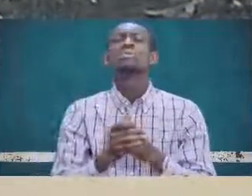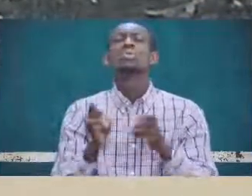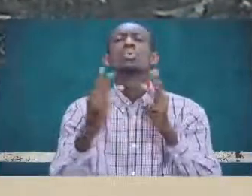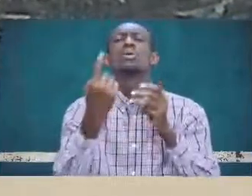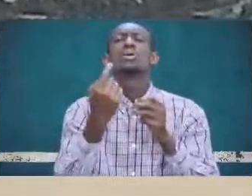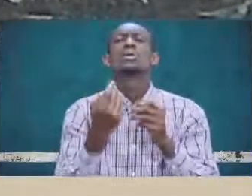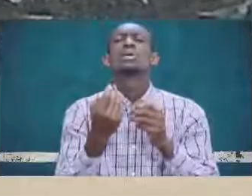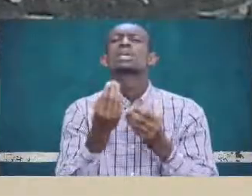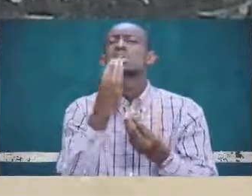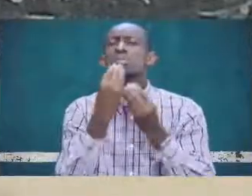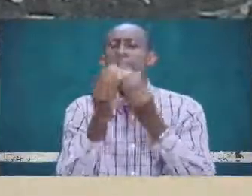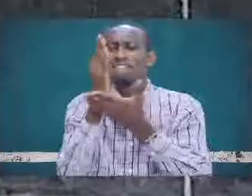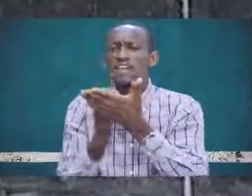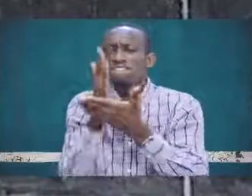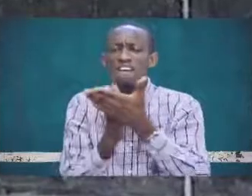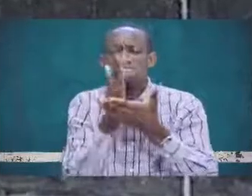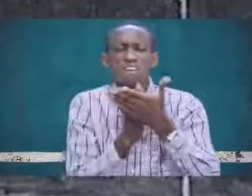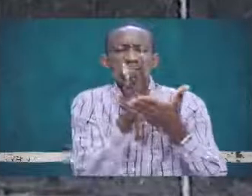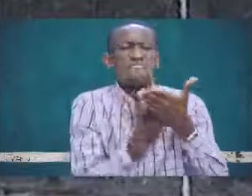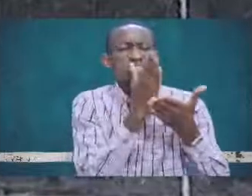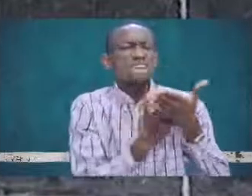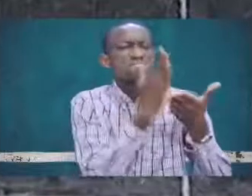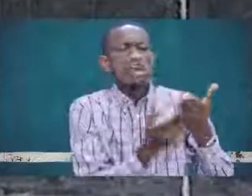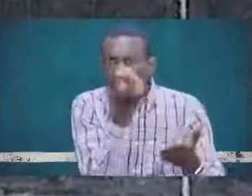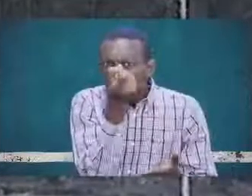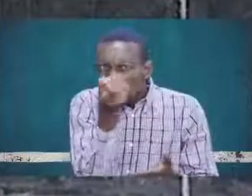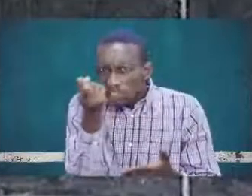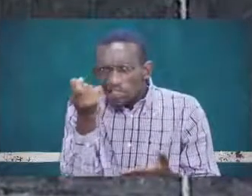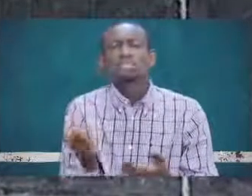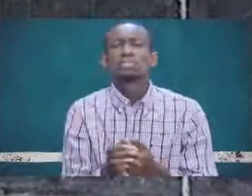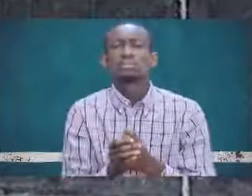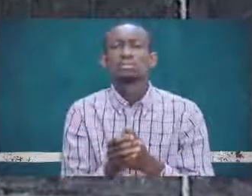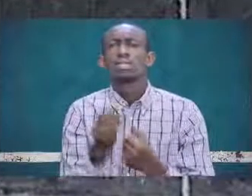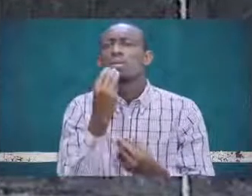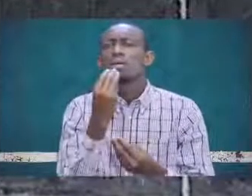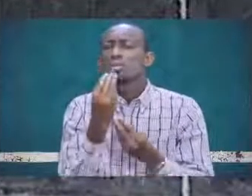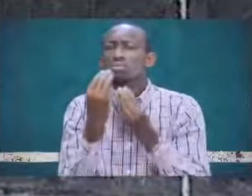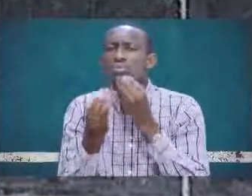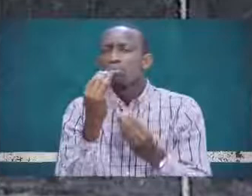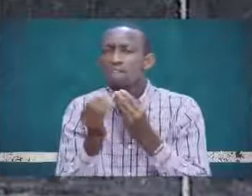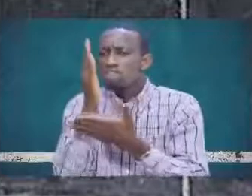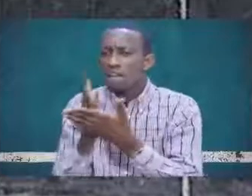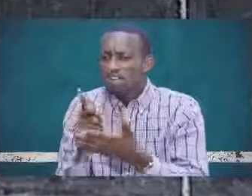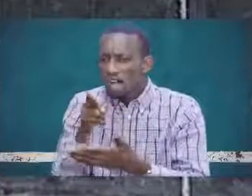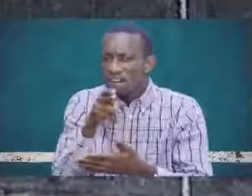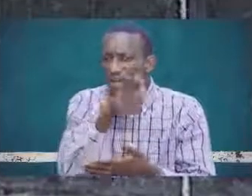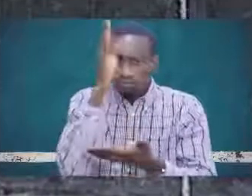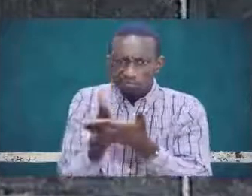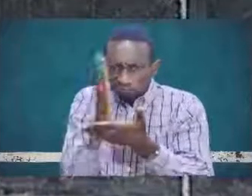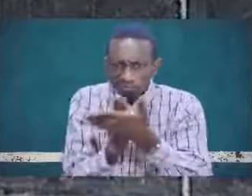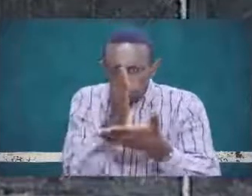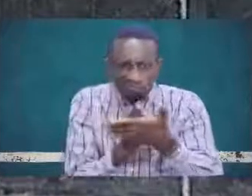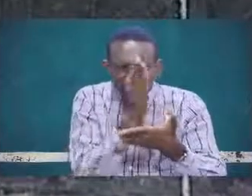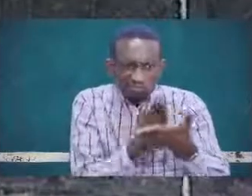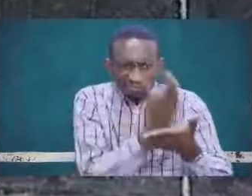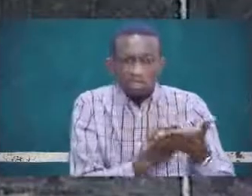into smaller pieces or into simple soluble compounds by the help of teeth, or what you call mastication. And we have what you call chemical